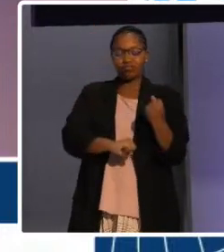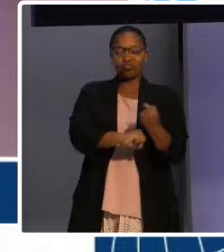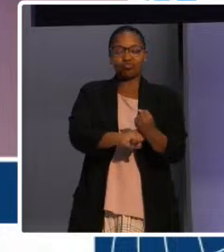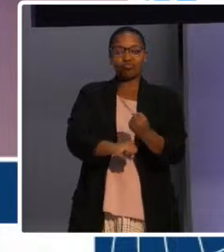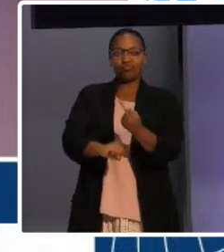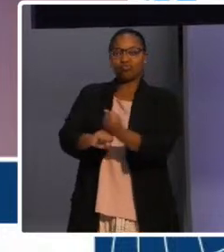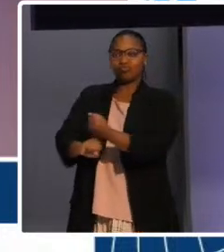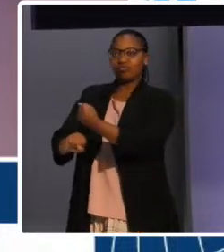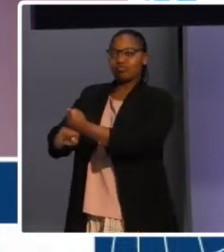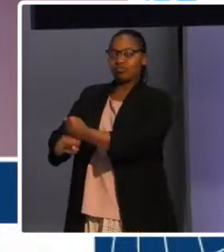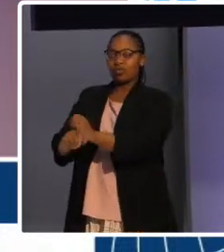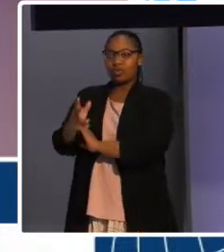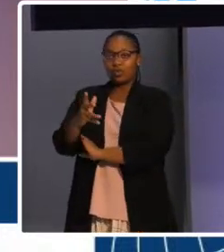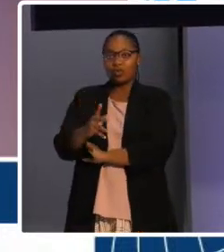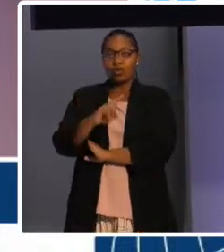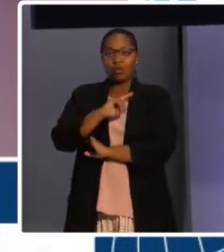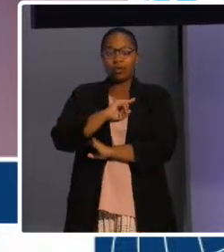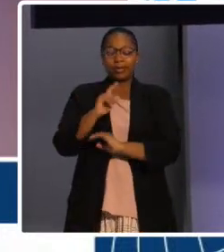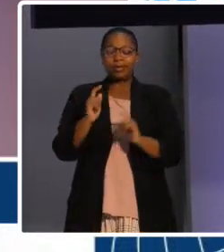this huge